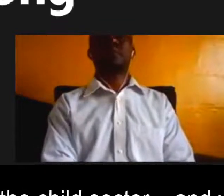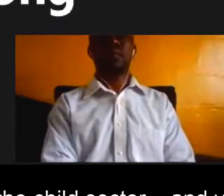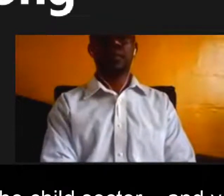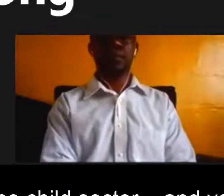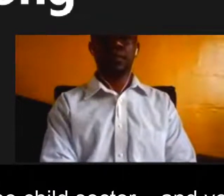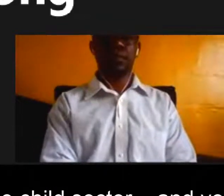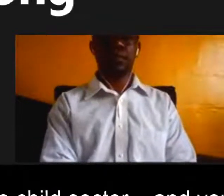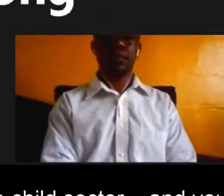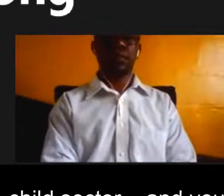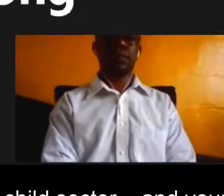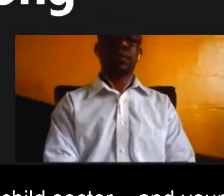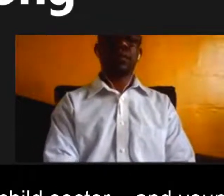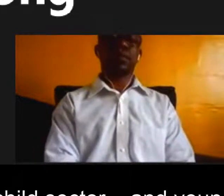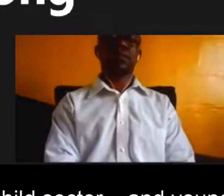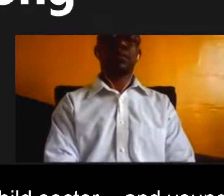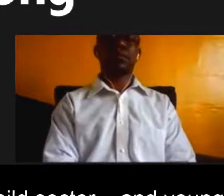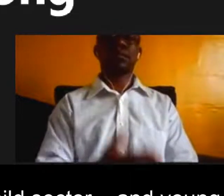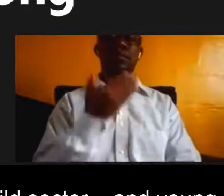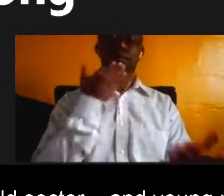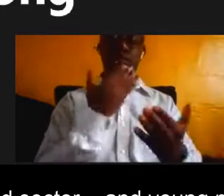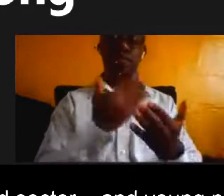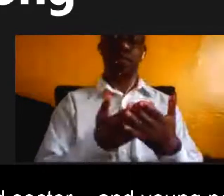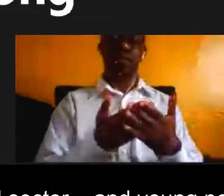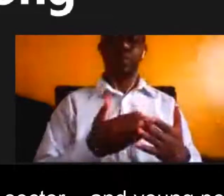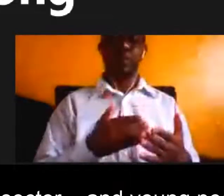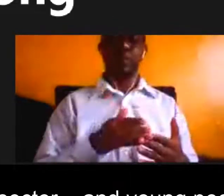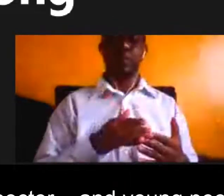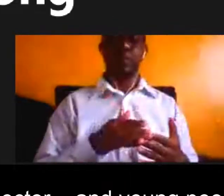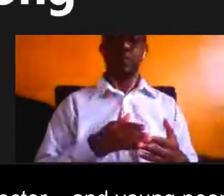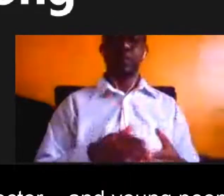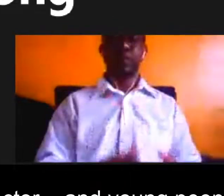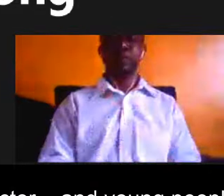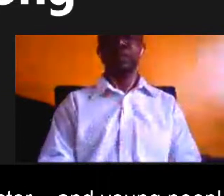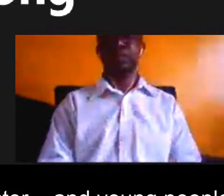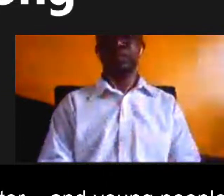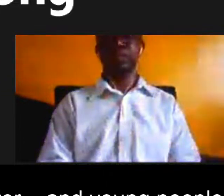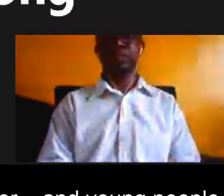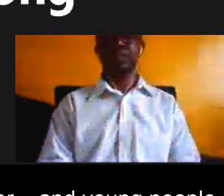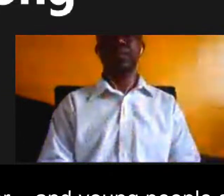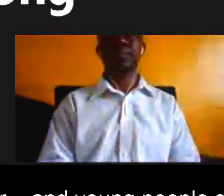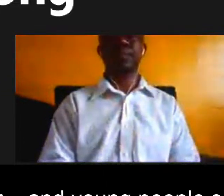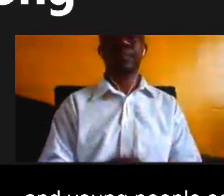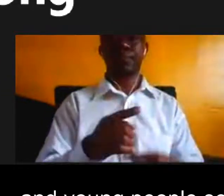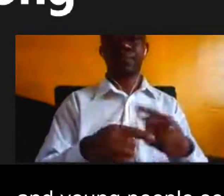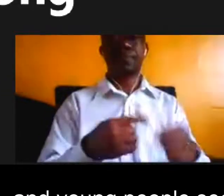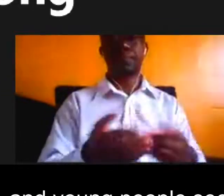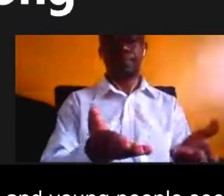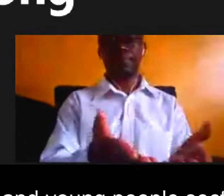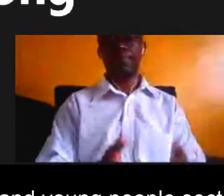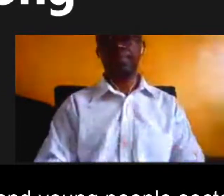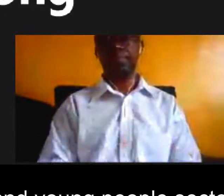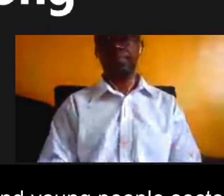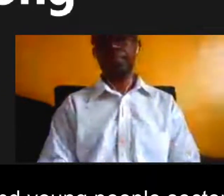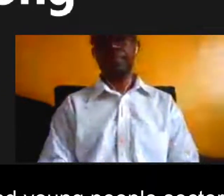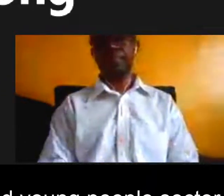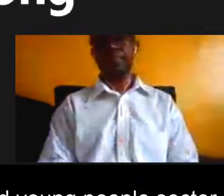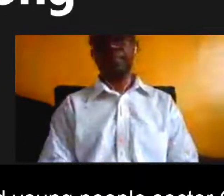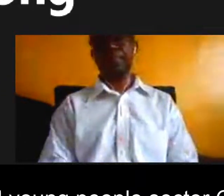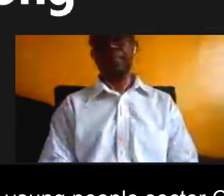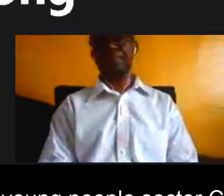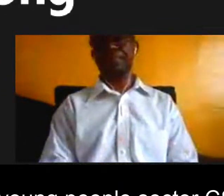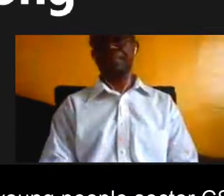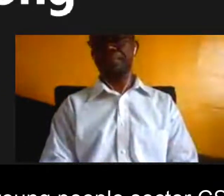Great. Thanks very much, Damon, for that presentation. Ladies and gentlemen, I think you will recall